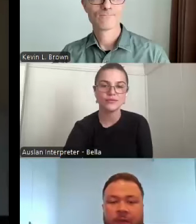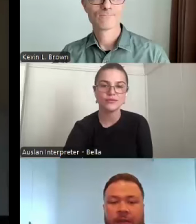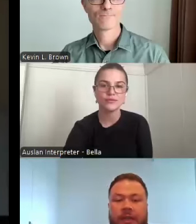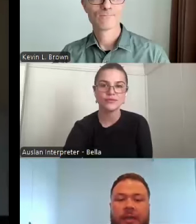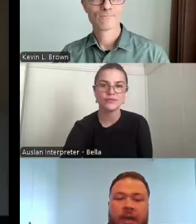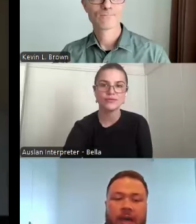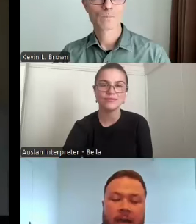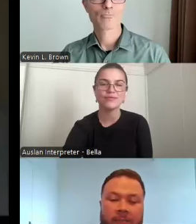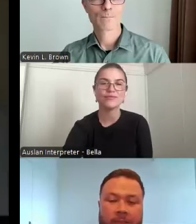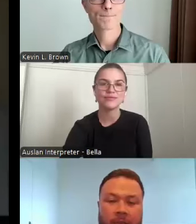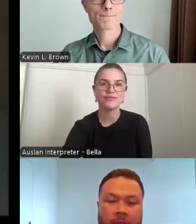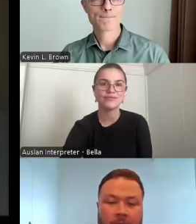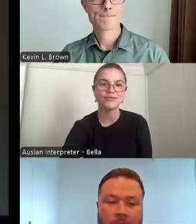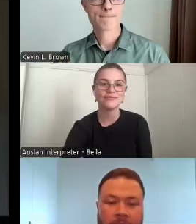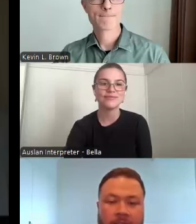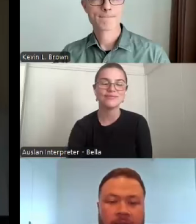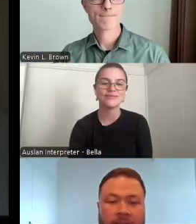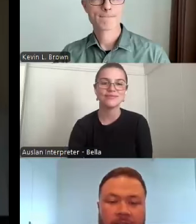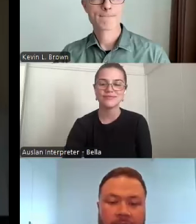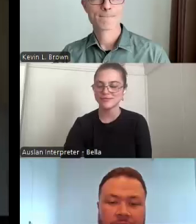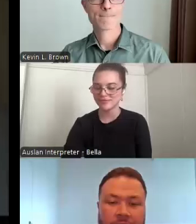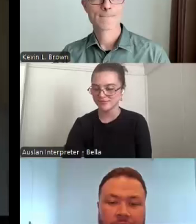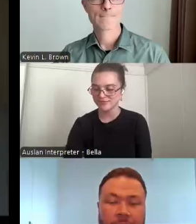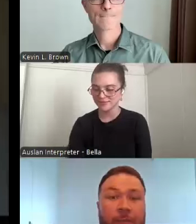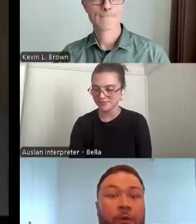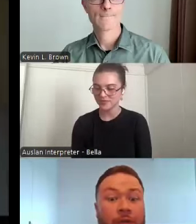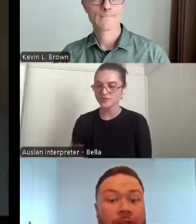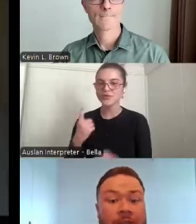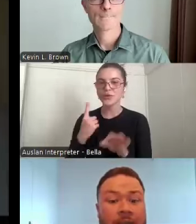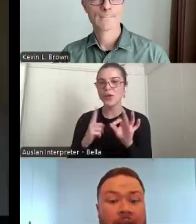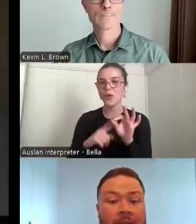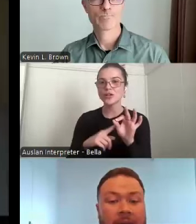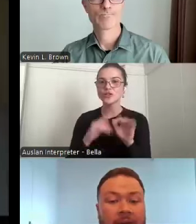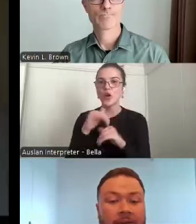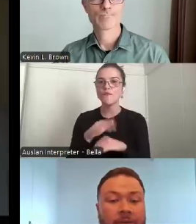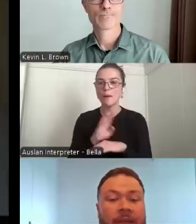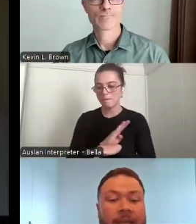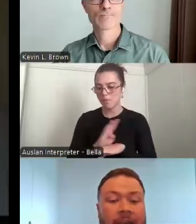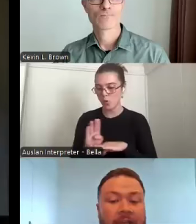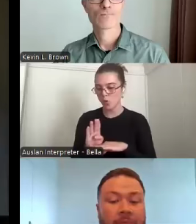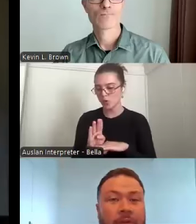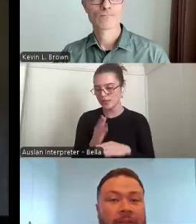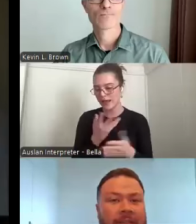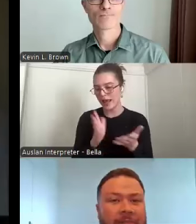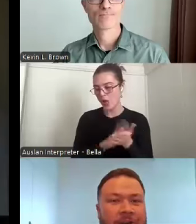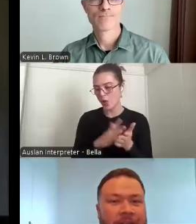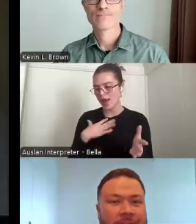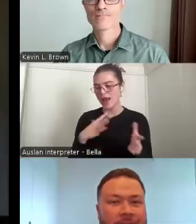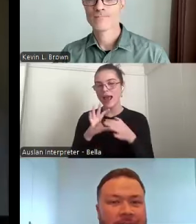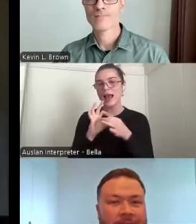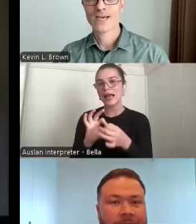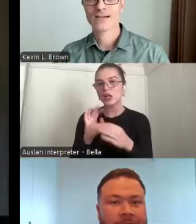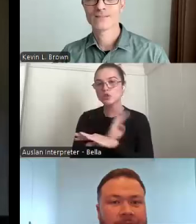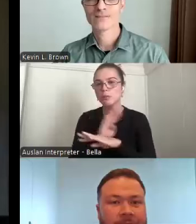Terrific. There's one here, just in relation to boards. How do we engage boards in this